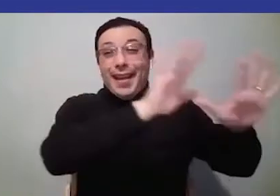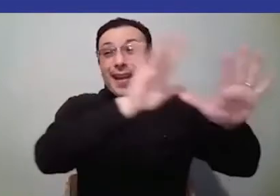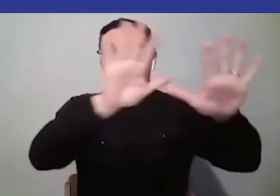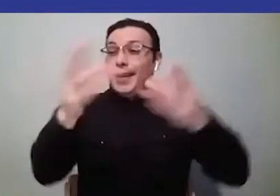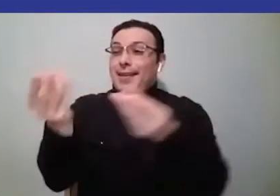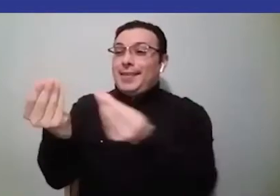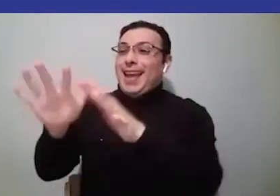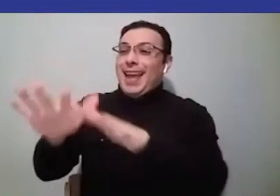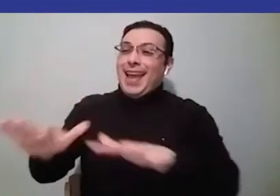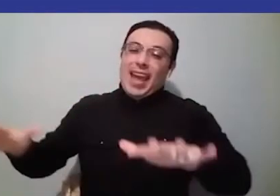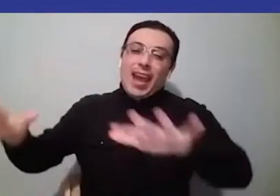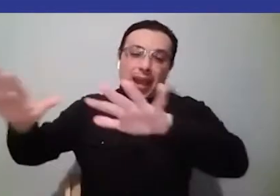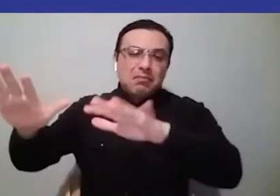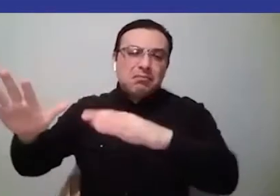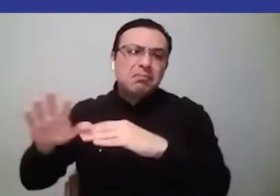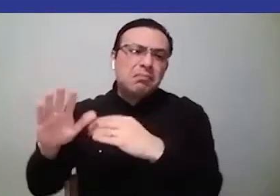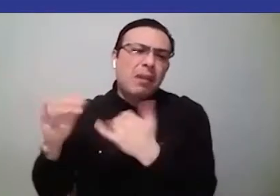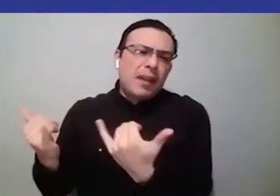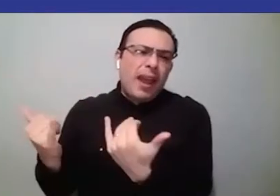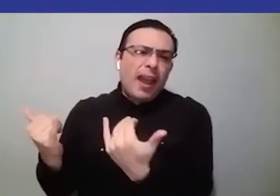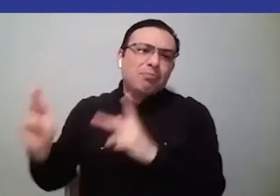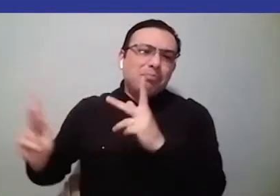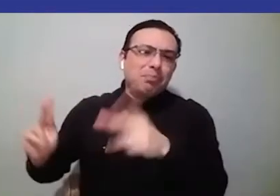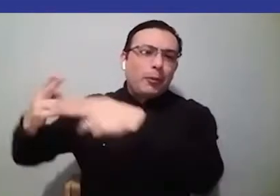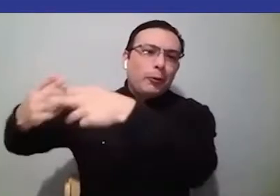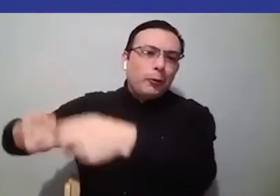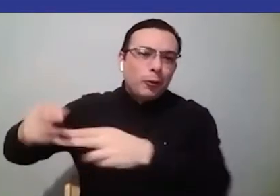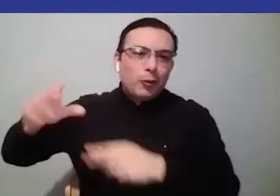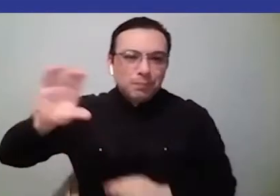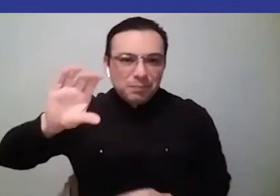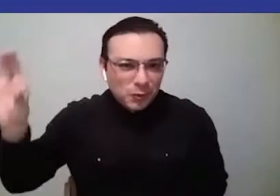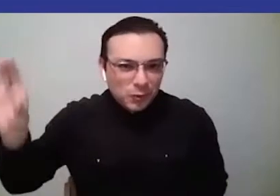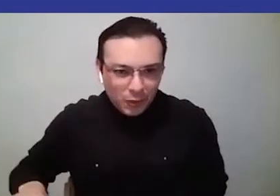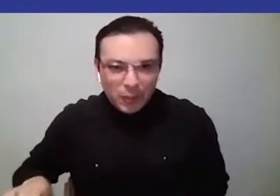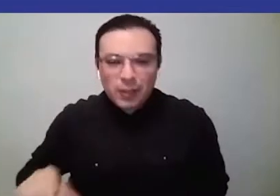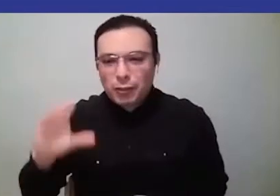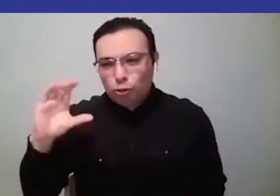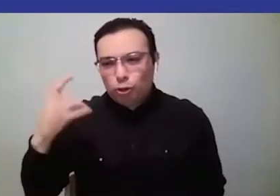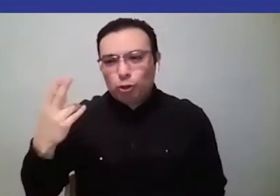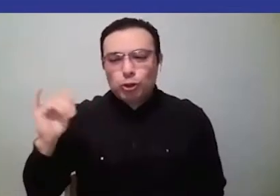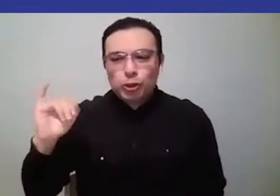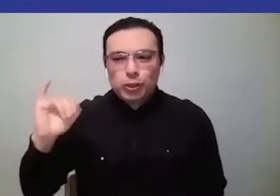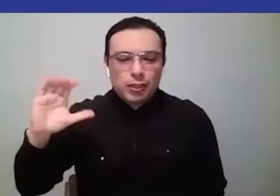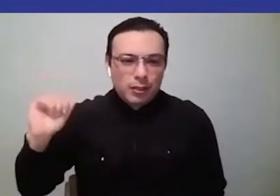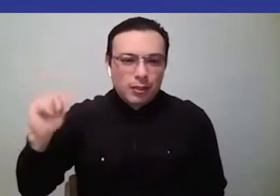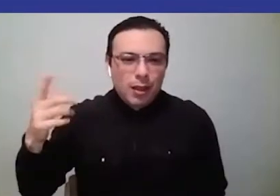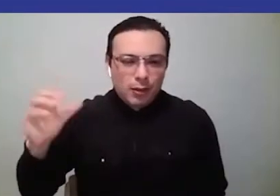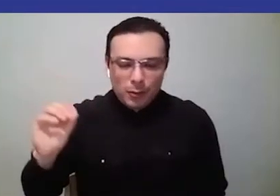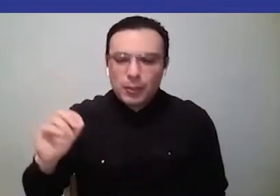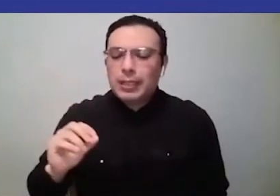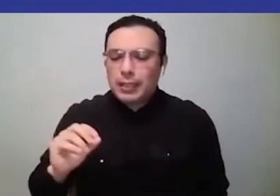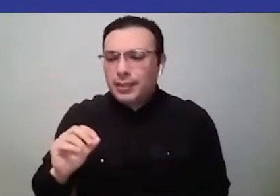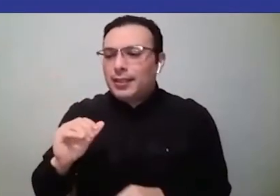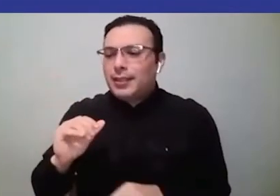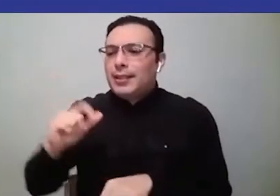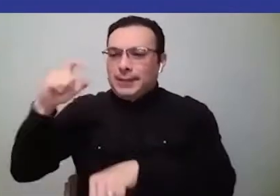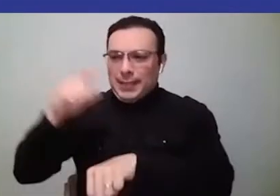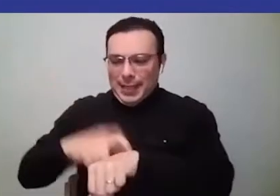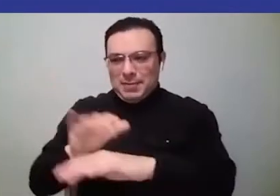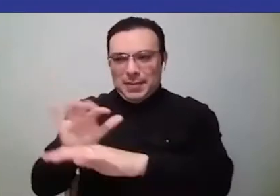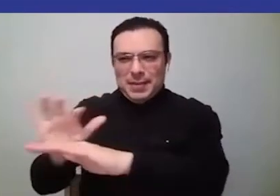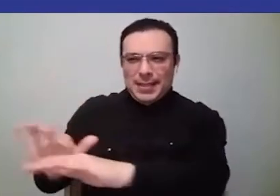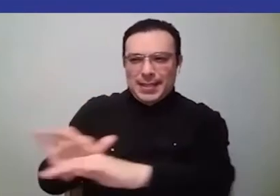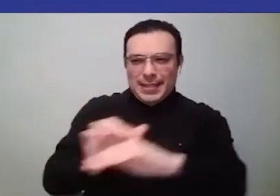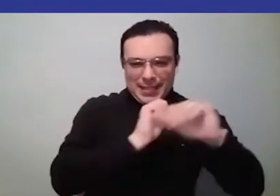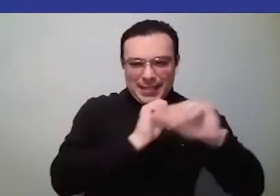I was leaving in 2019, as I was leaving on my way to the airport, I